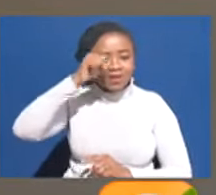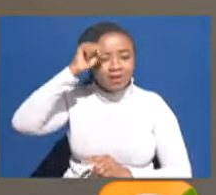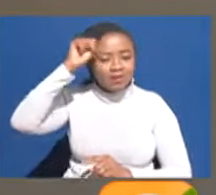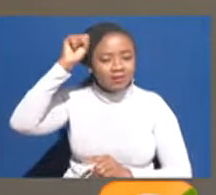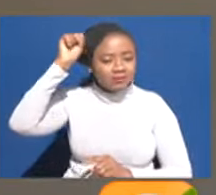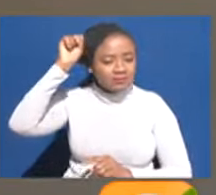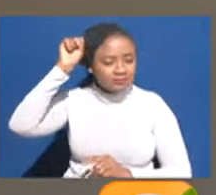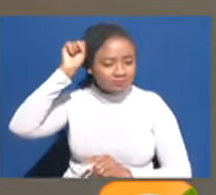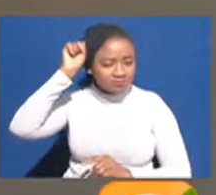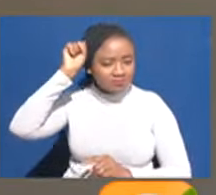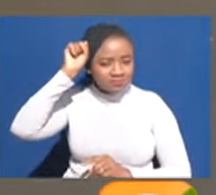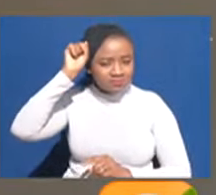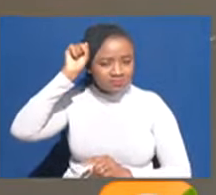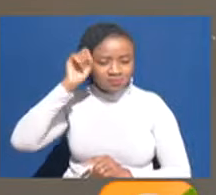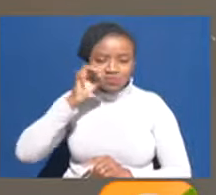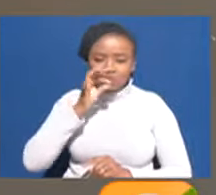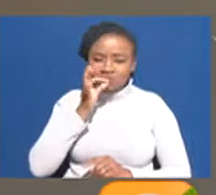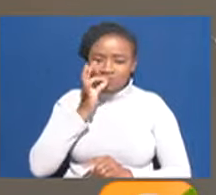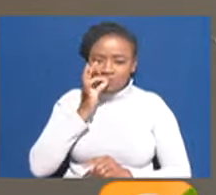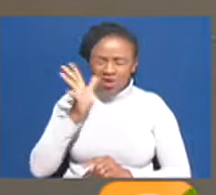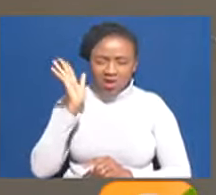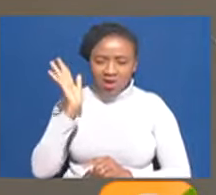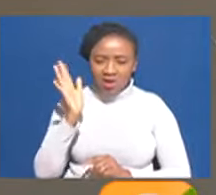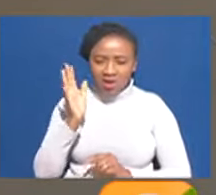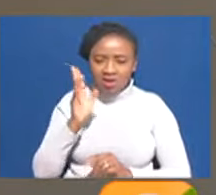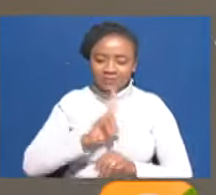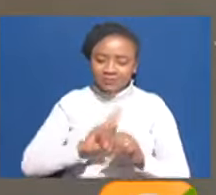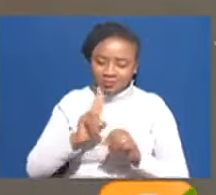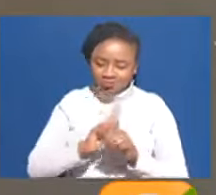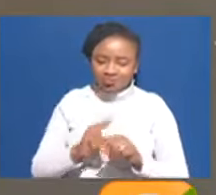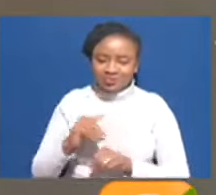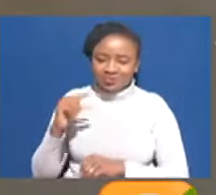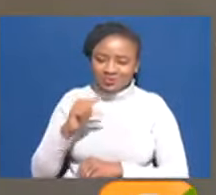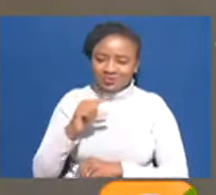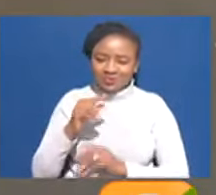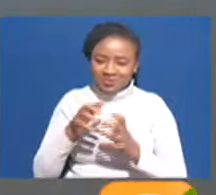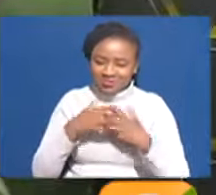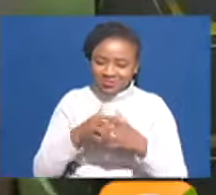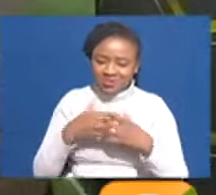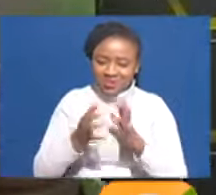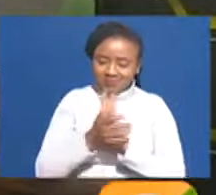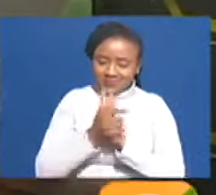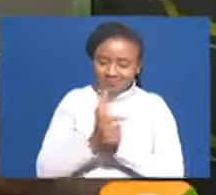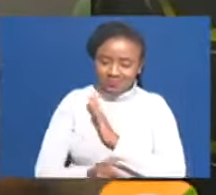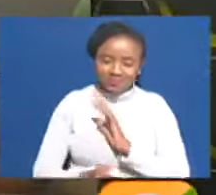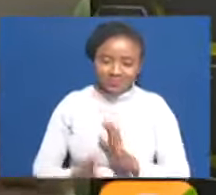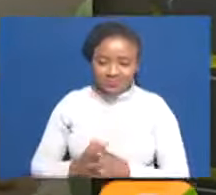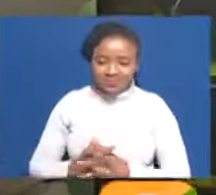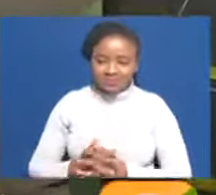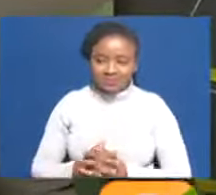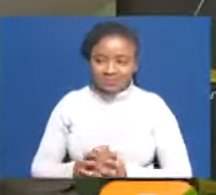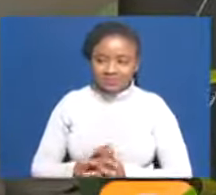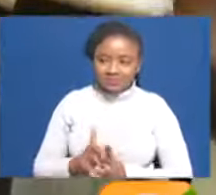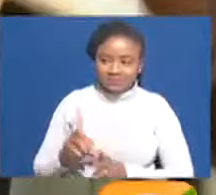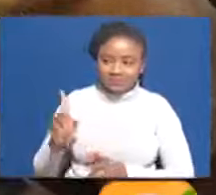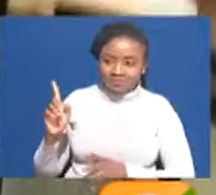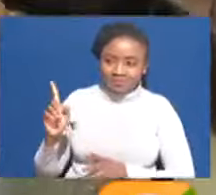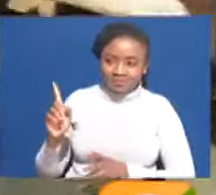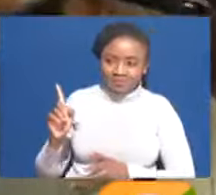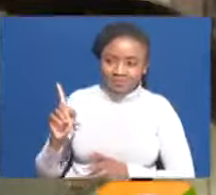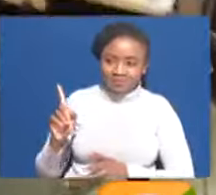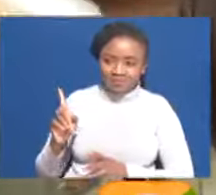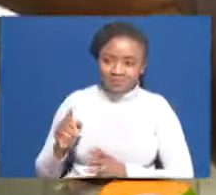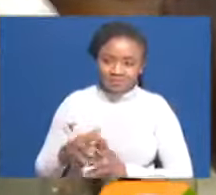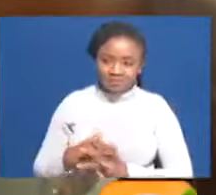na geometry. Ni engineering ikuwa applied kwa kichwa. And as the father of two measures and clips